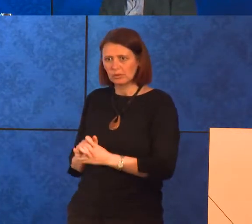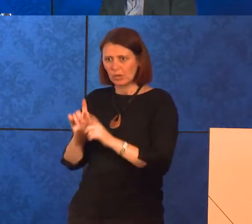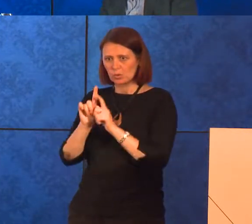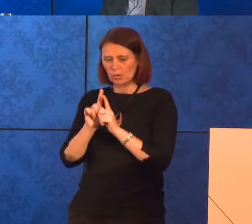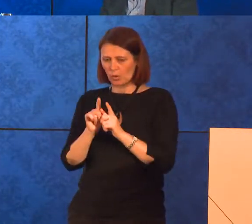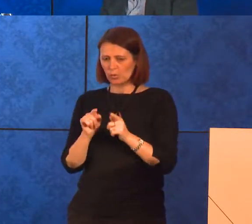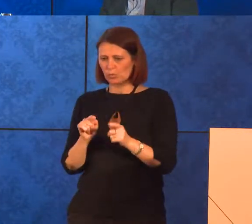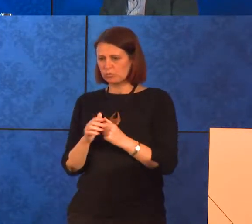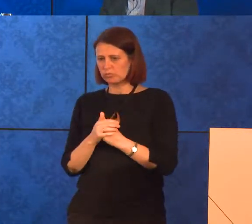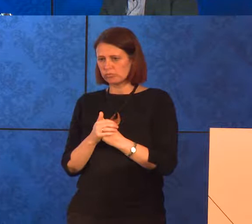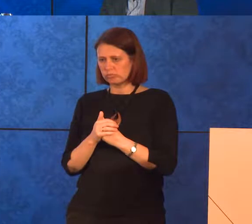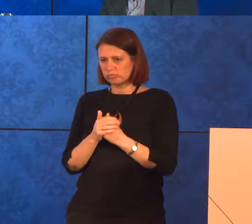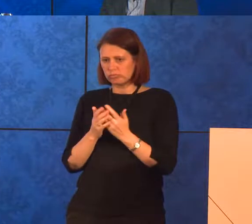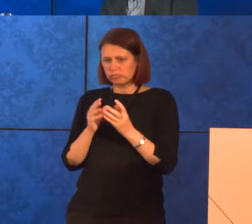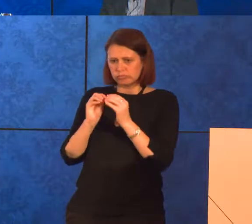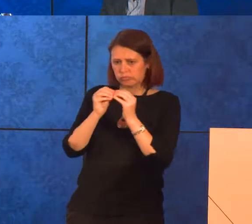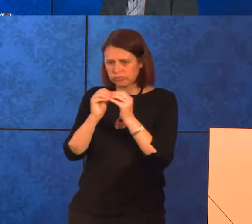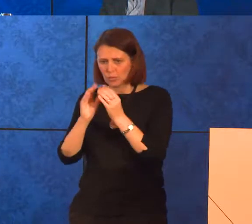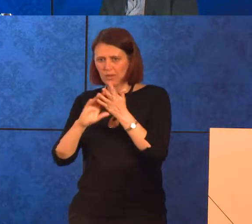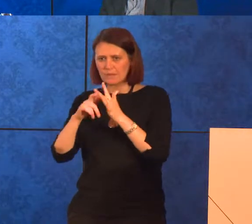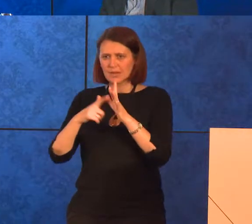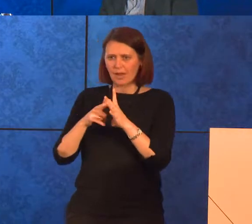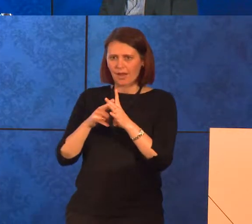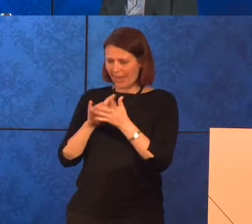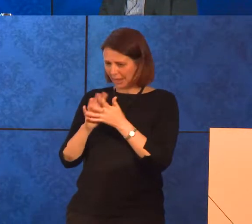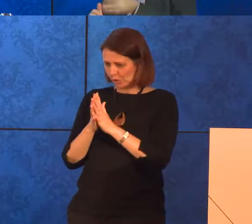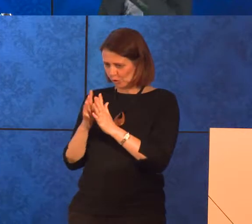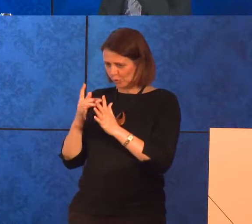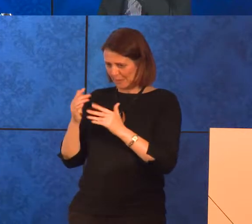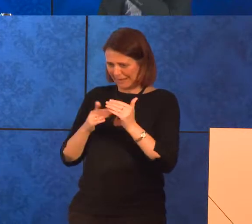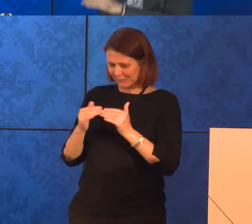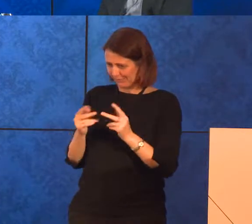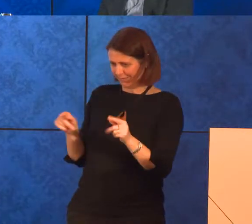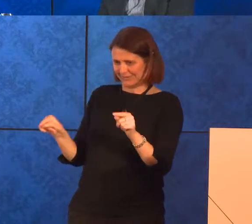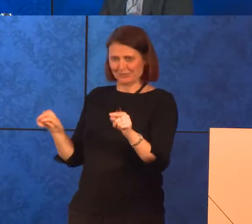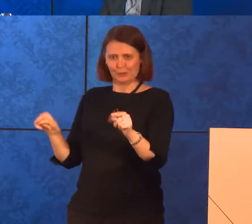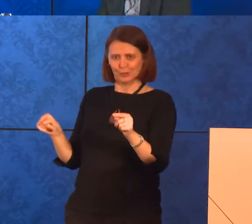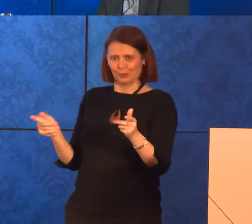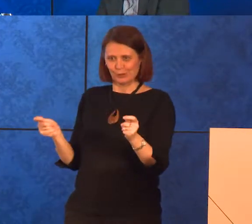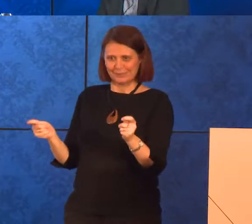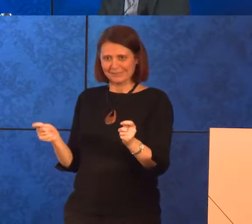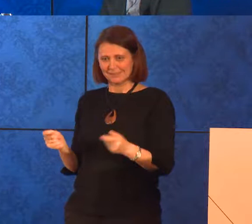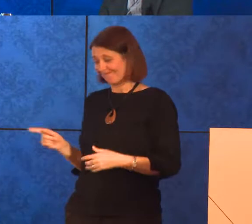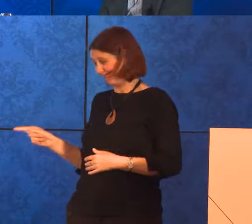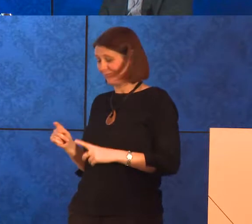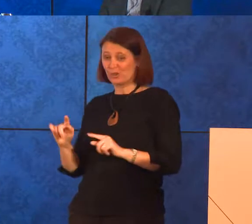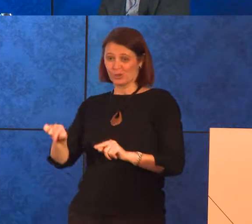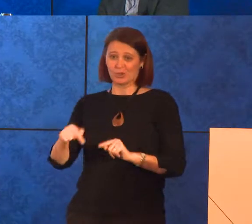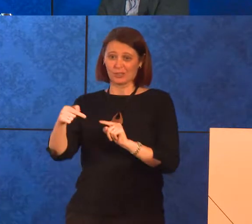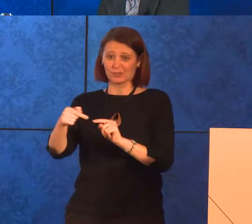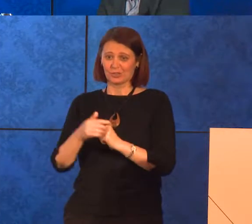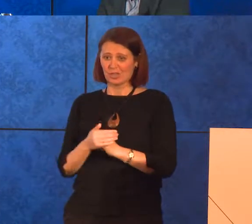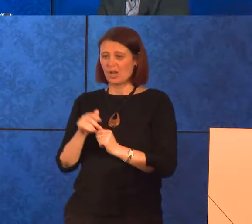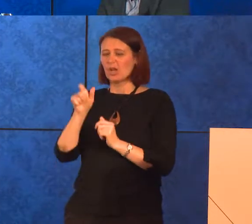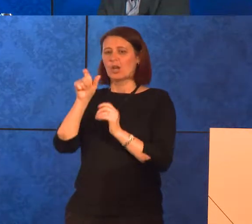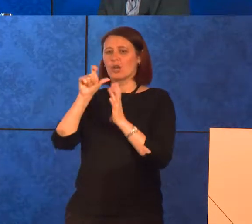would be quite tricky. How did you manage those two things? Yeah, it is a challenge. I mean, it's something that at Consumer Action